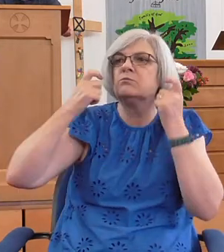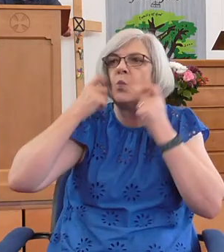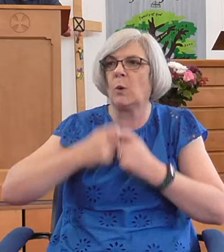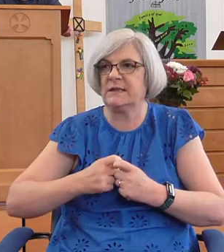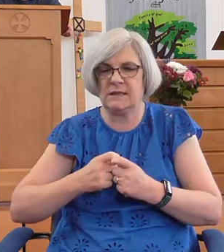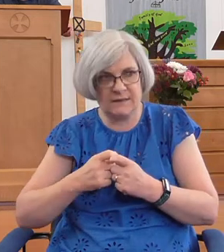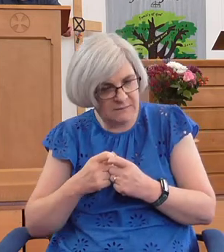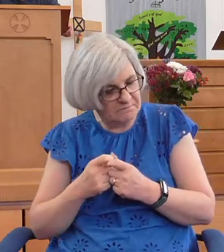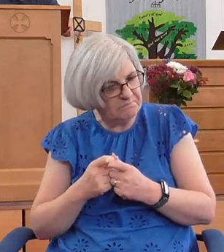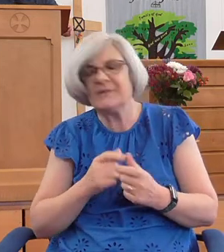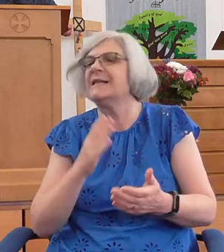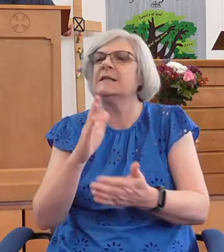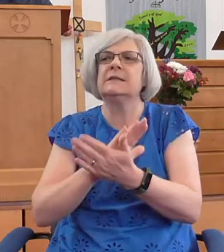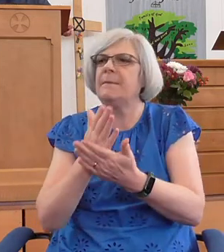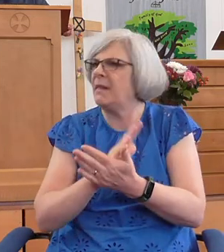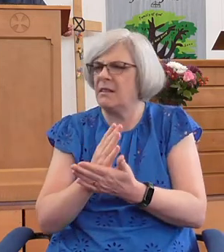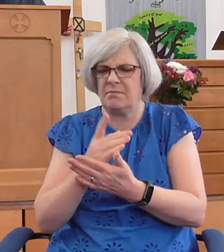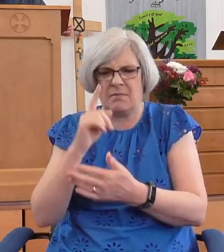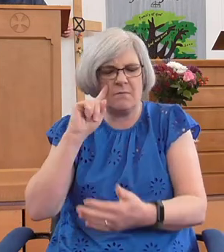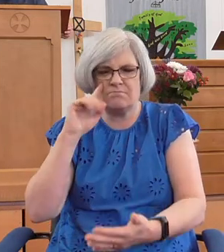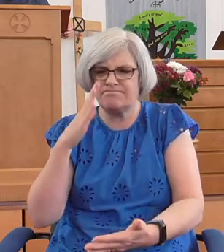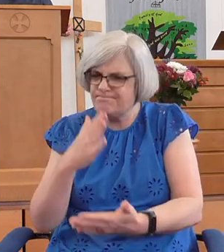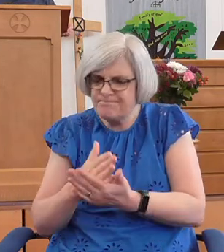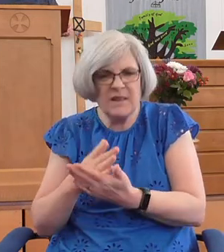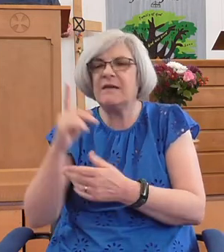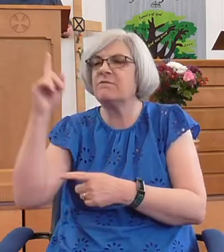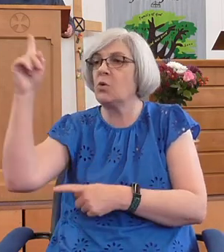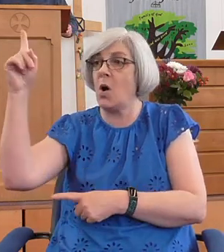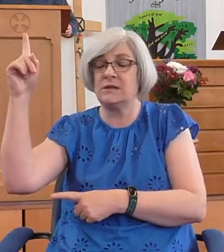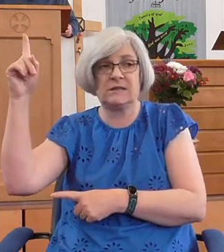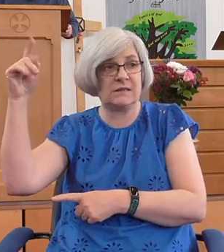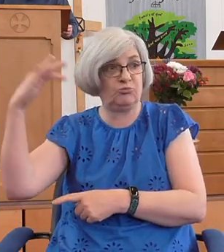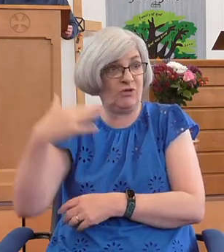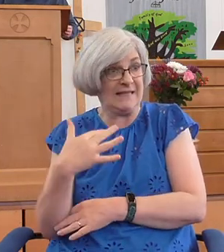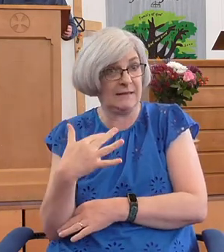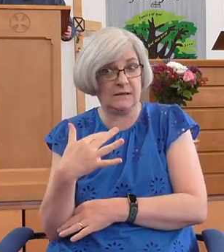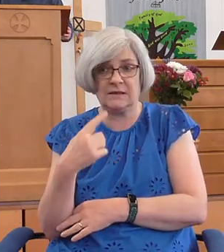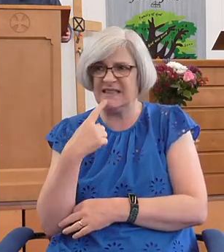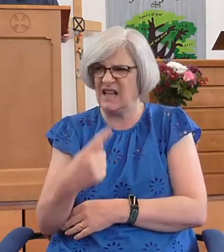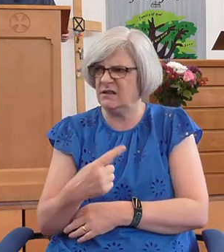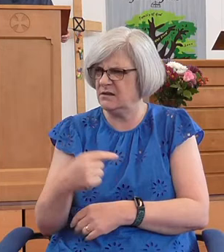They doubted God's presence by saying, 'Is the Lord among us or not?'